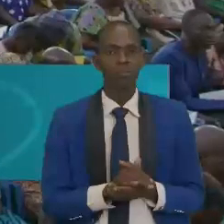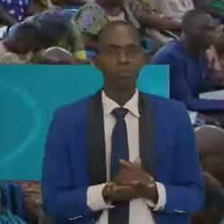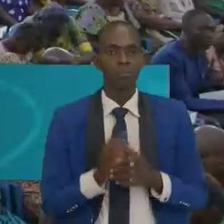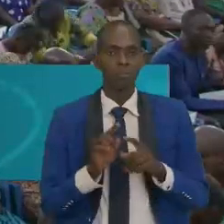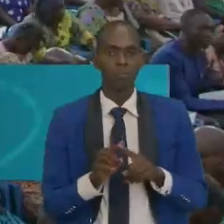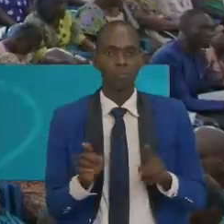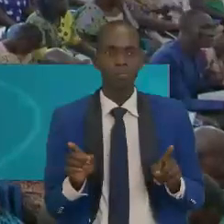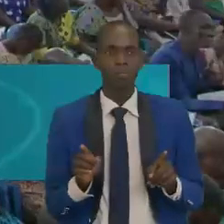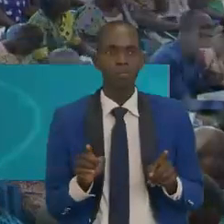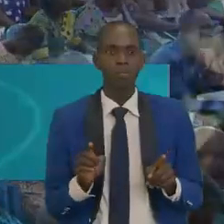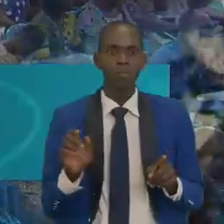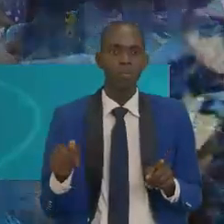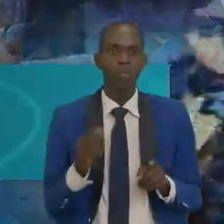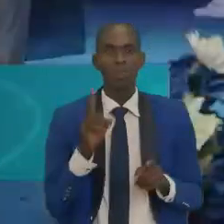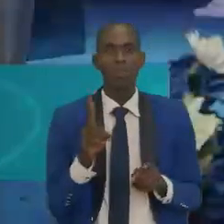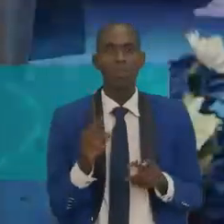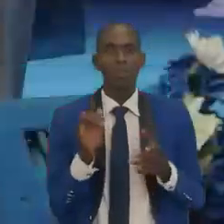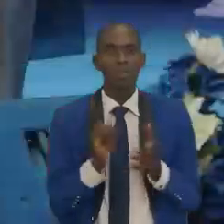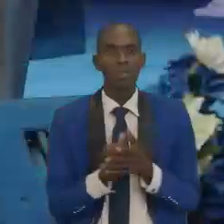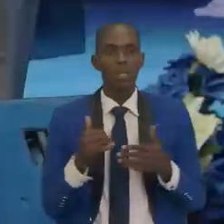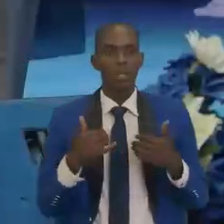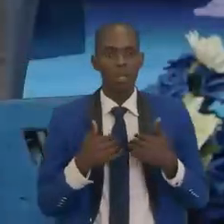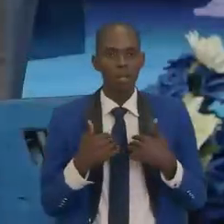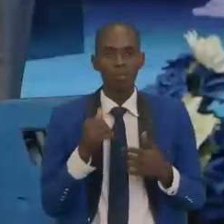But whosoever has not,